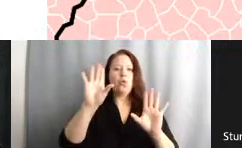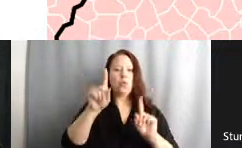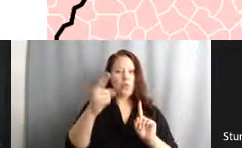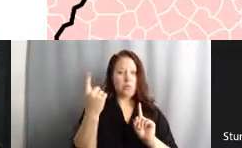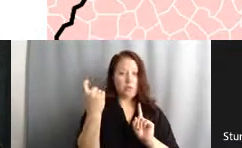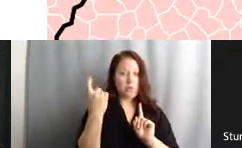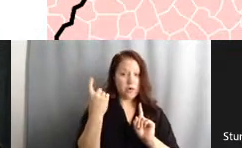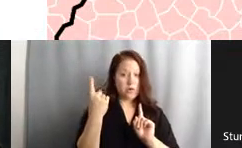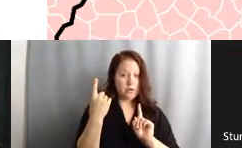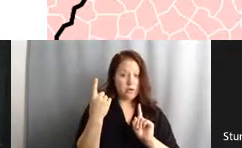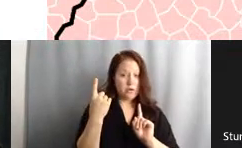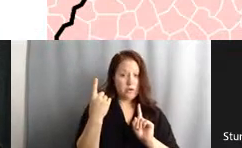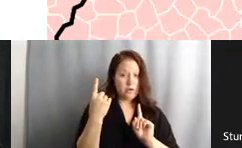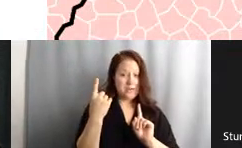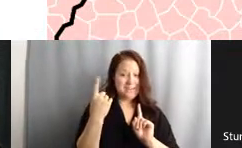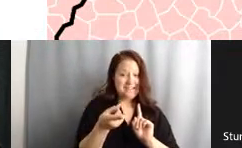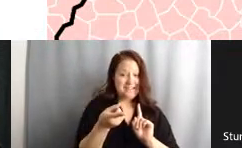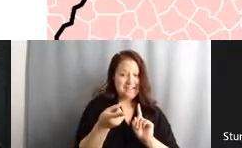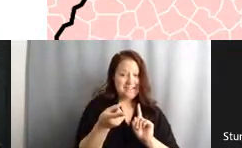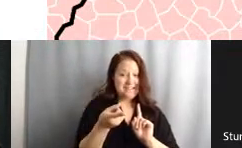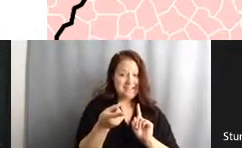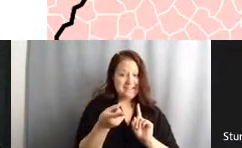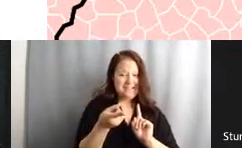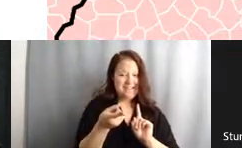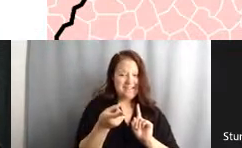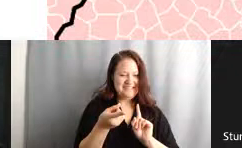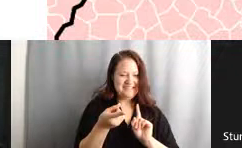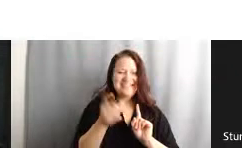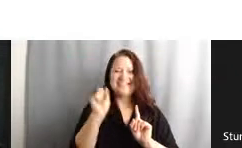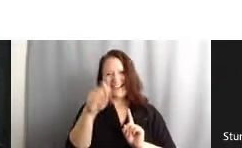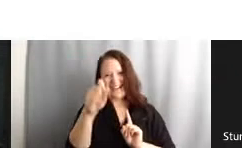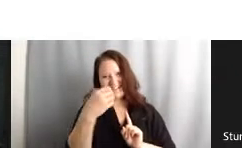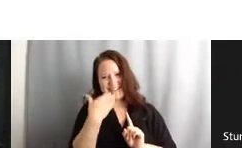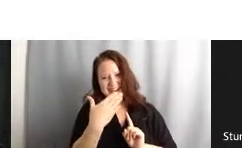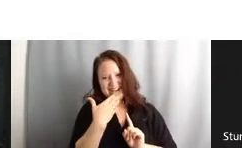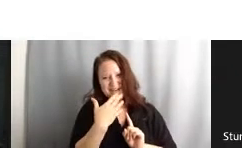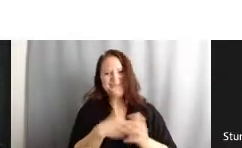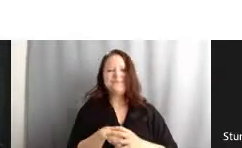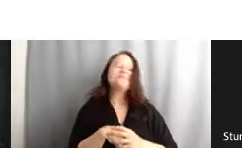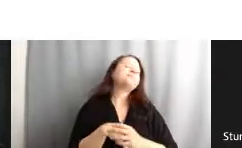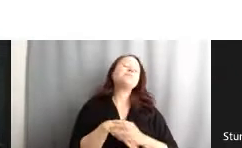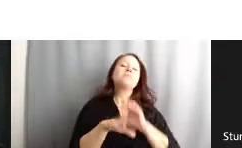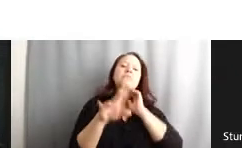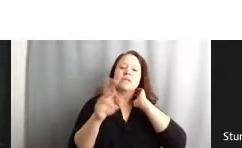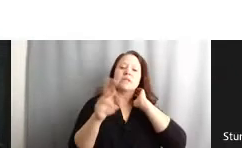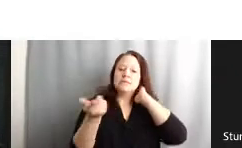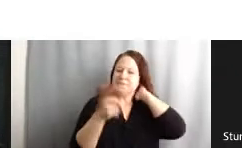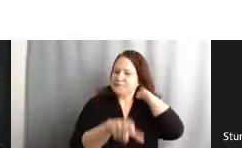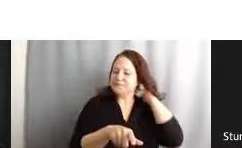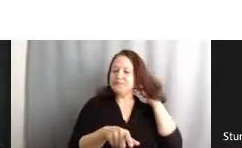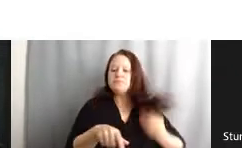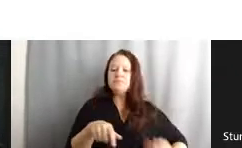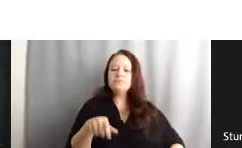more. Oh. Yes, thank you. And so by